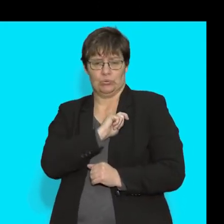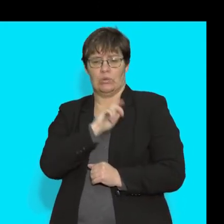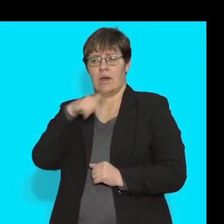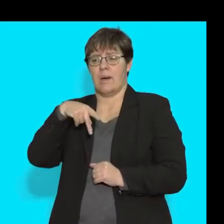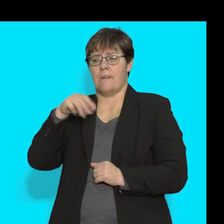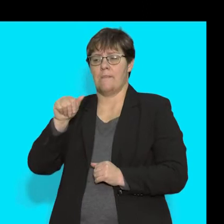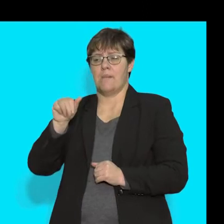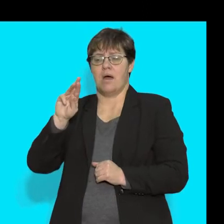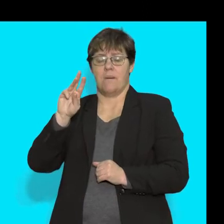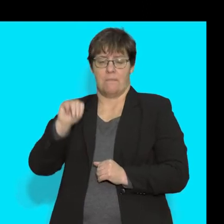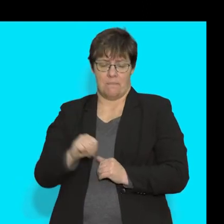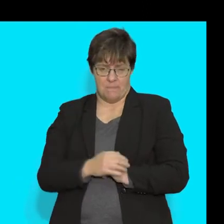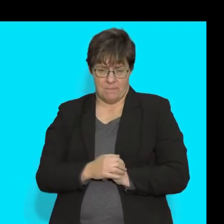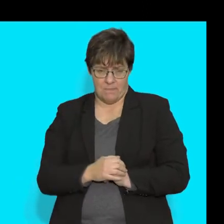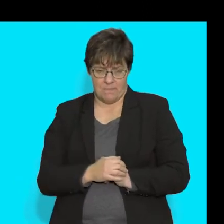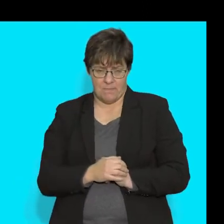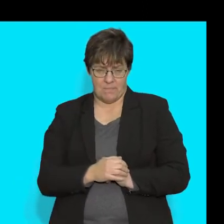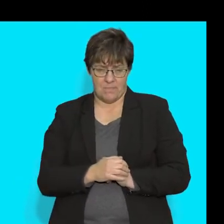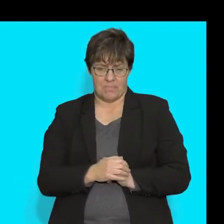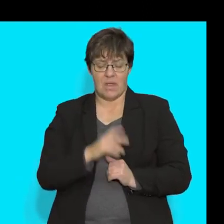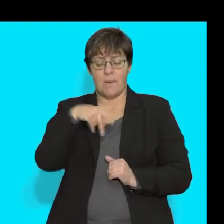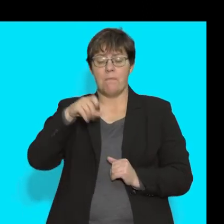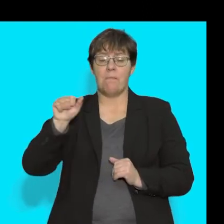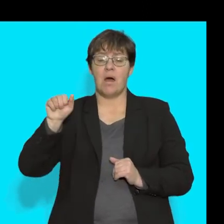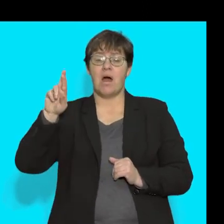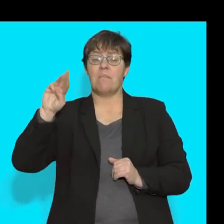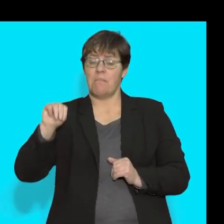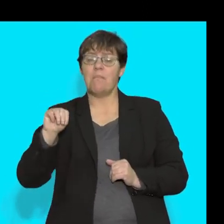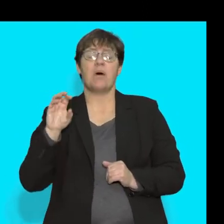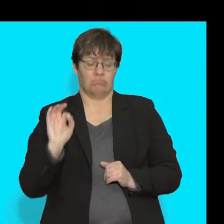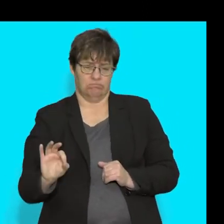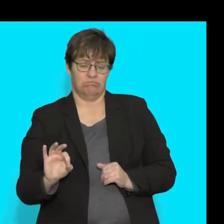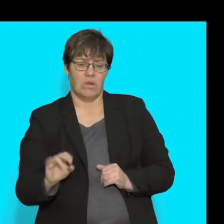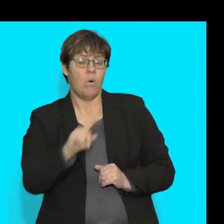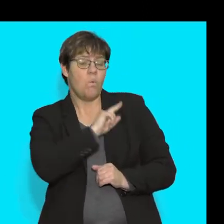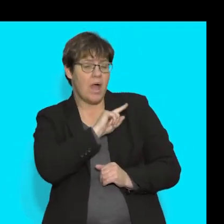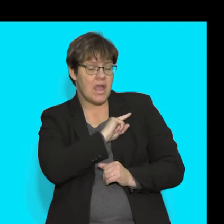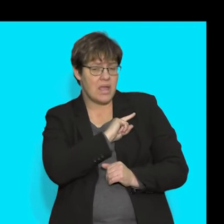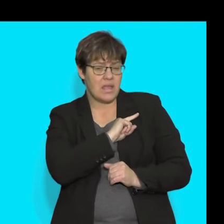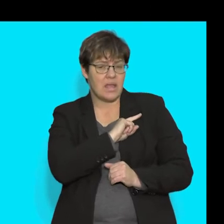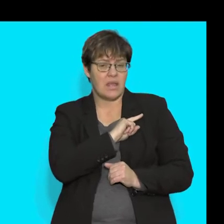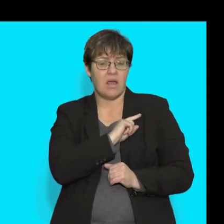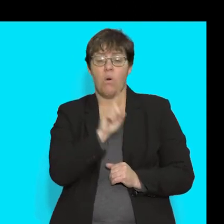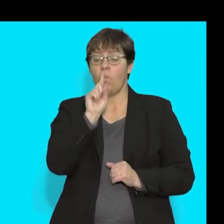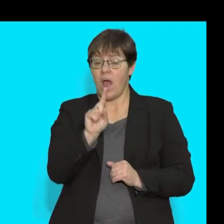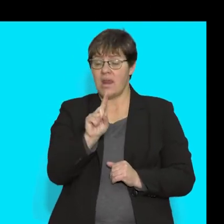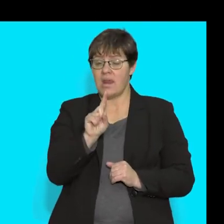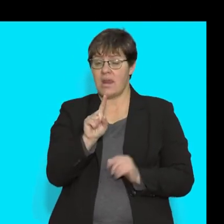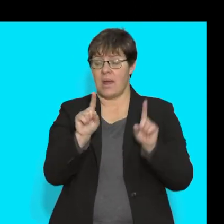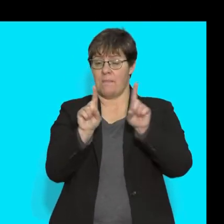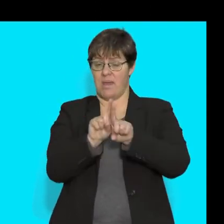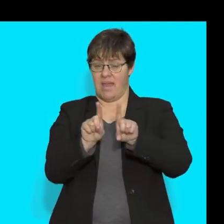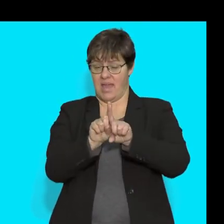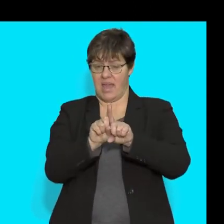is a palm, right? Meaning parallelogram. The reason for this will be one